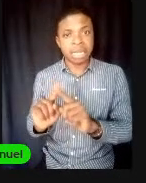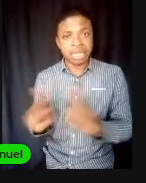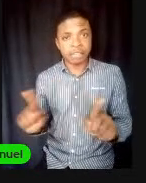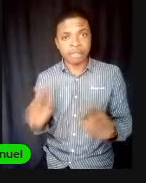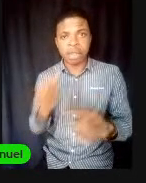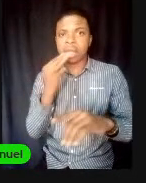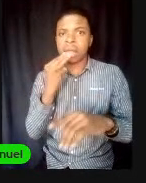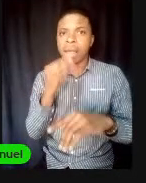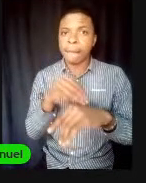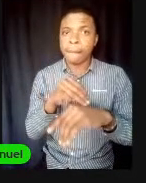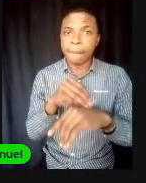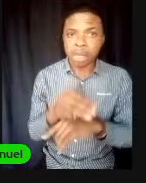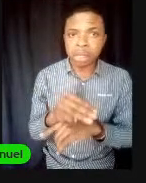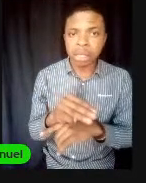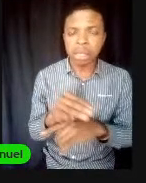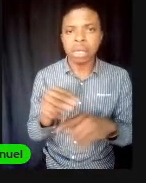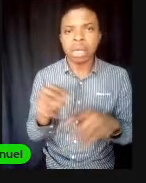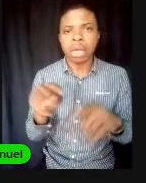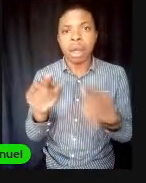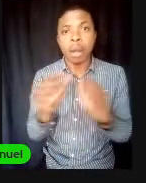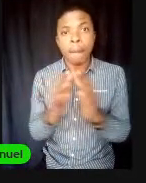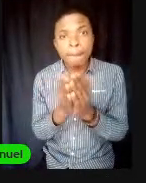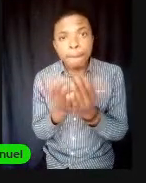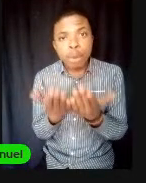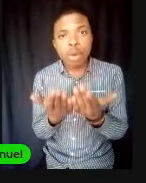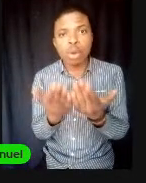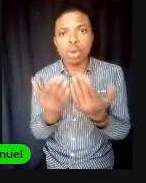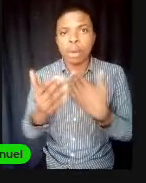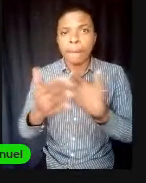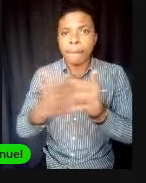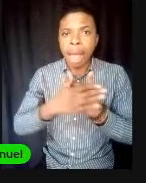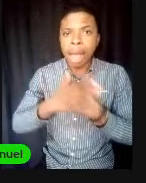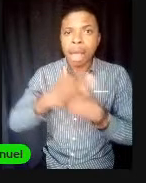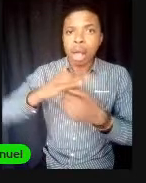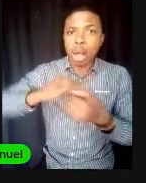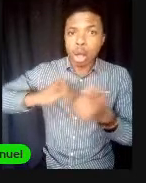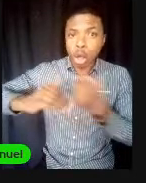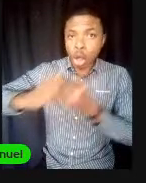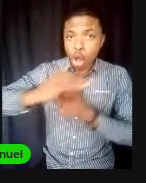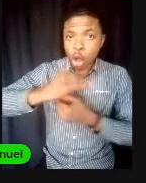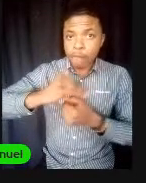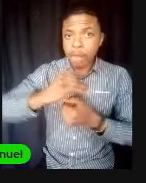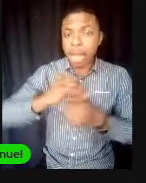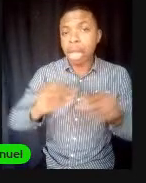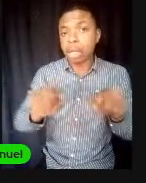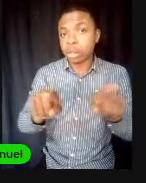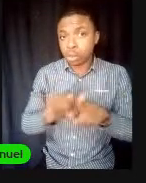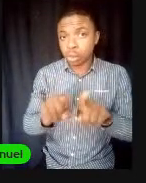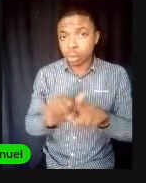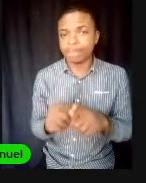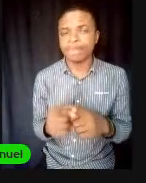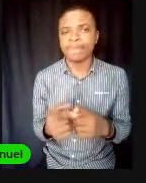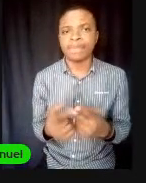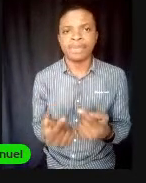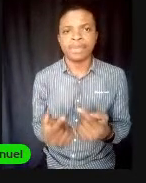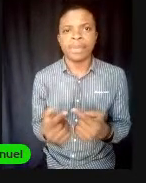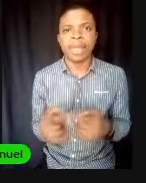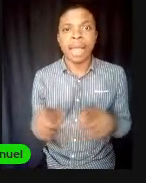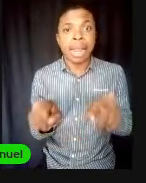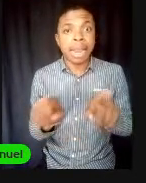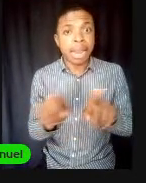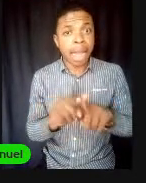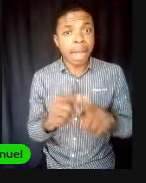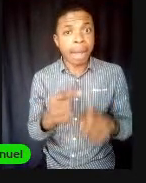meant for. This is what this book is all about. Okay, so Graphic design, as I said, I'm rounding